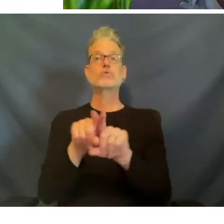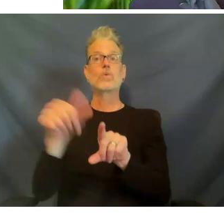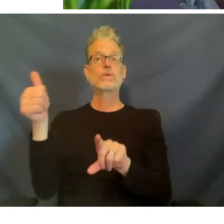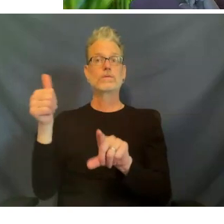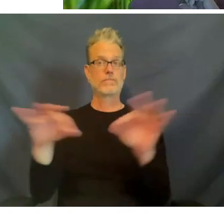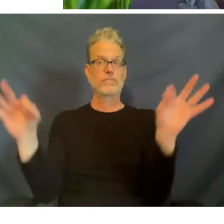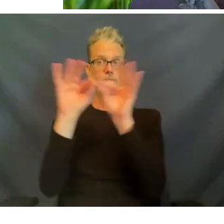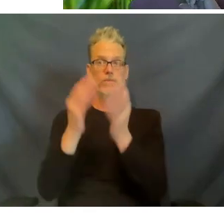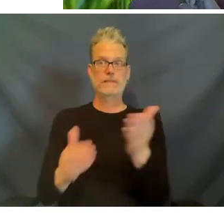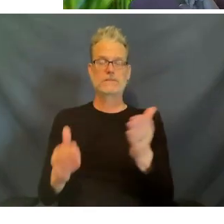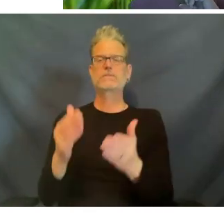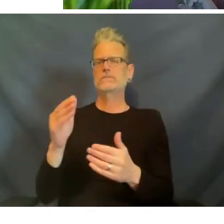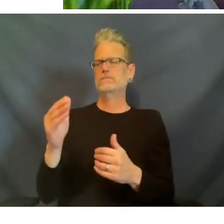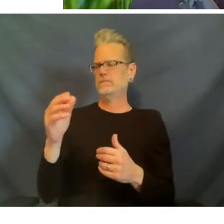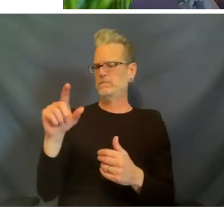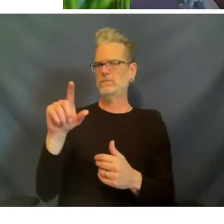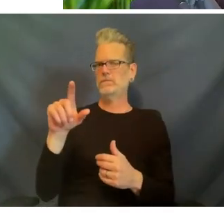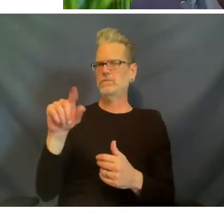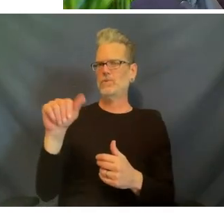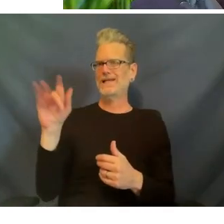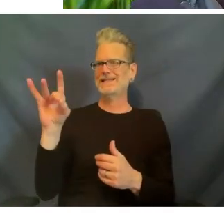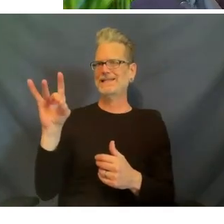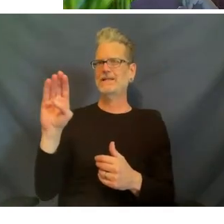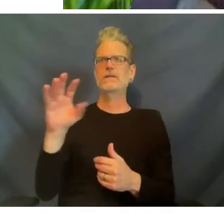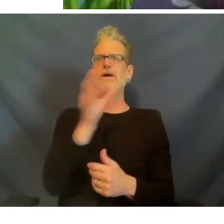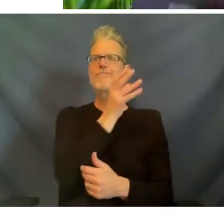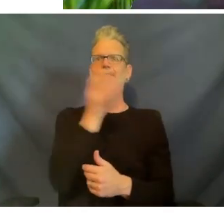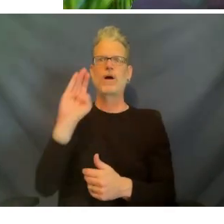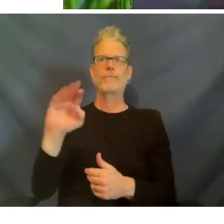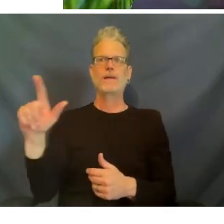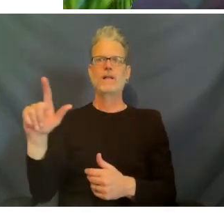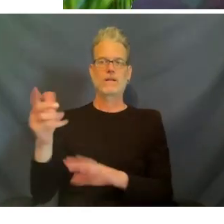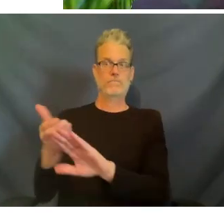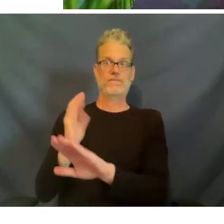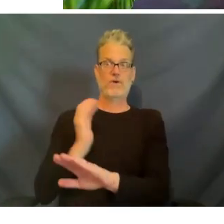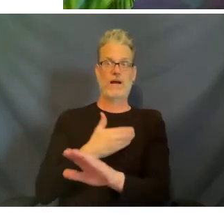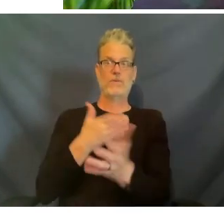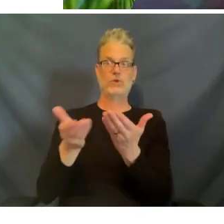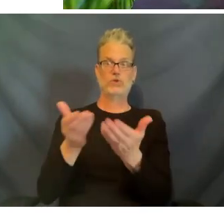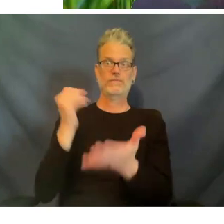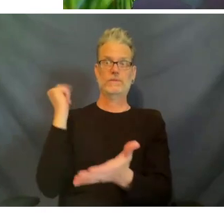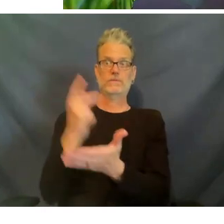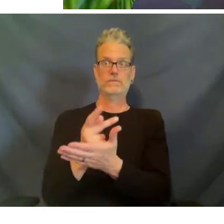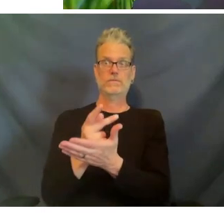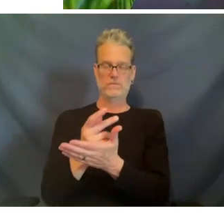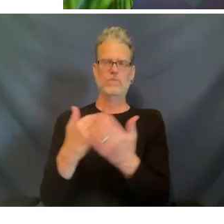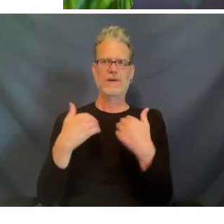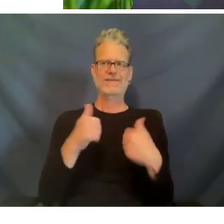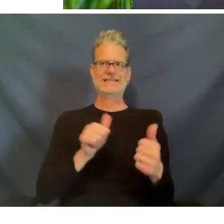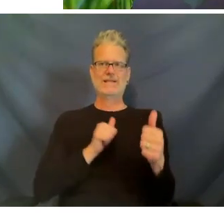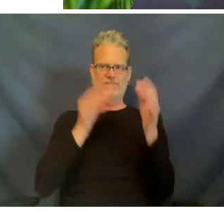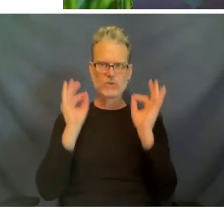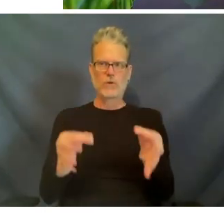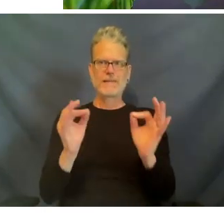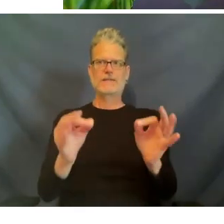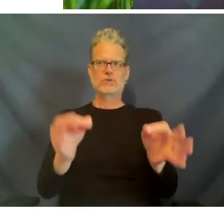piece to know is that in the 2018 Farm Bill, the Forest Service was granted demonstration authority to enter into self-determination agreements to